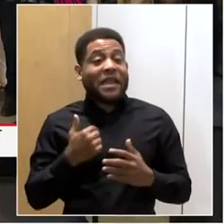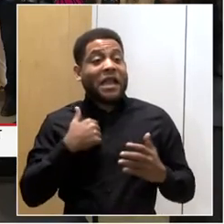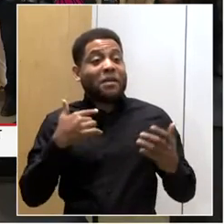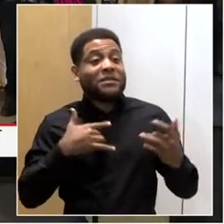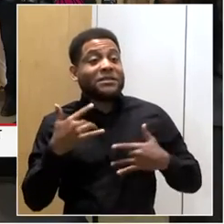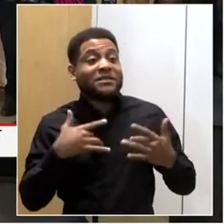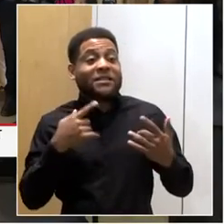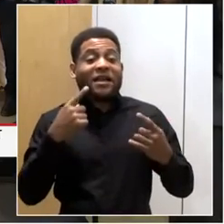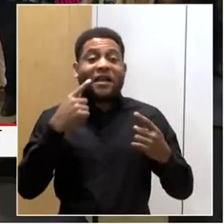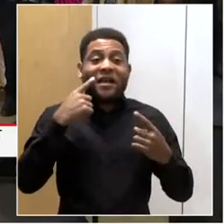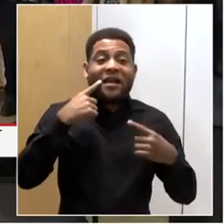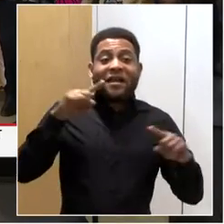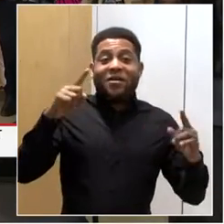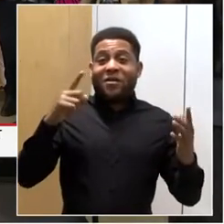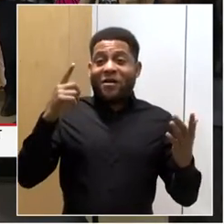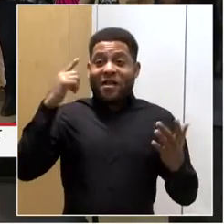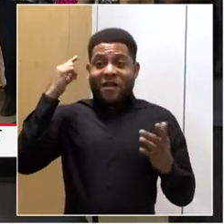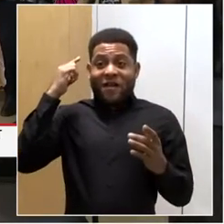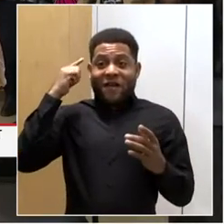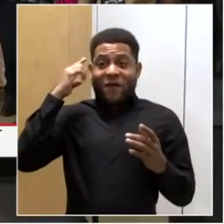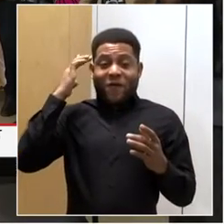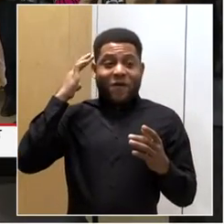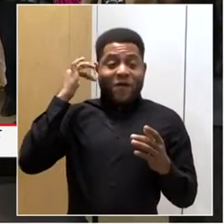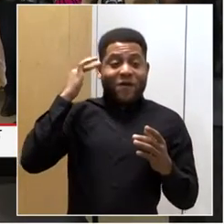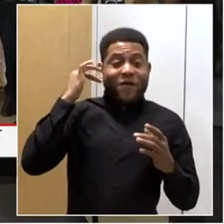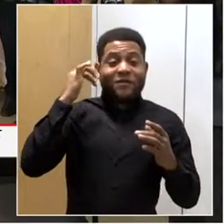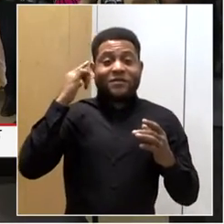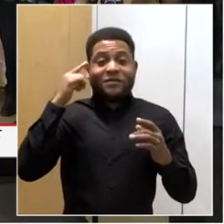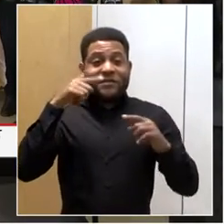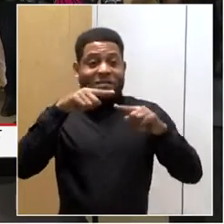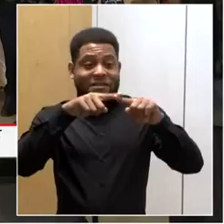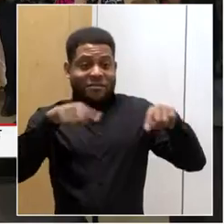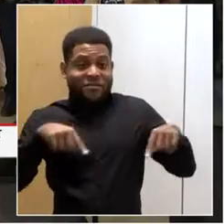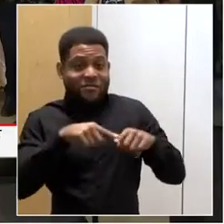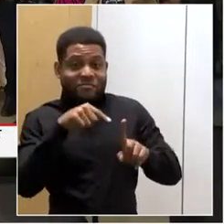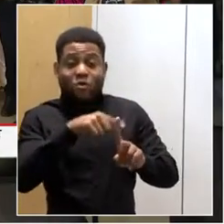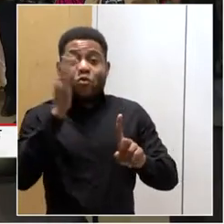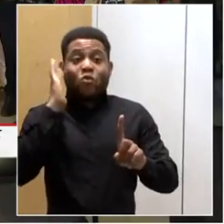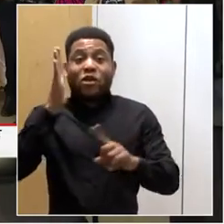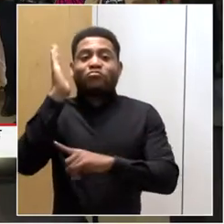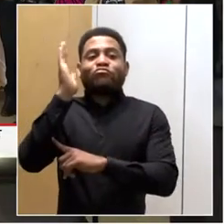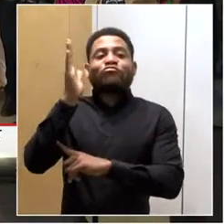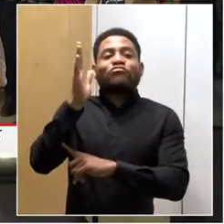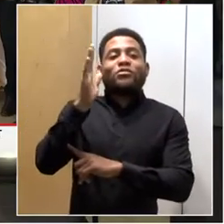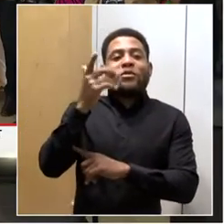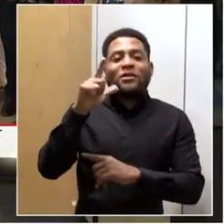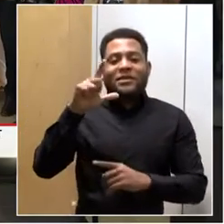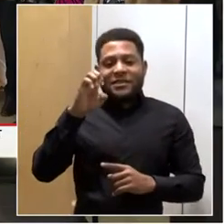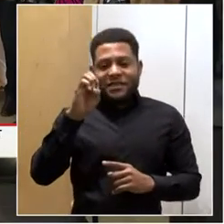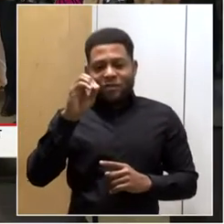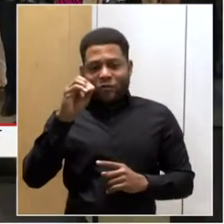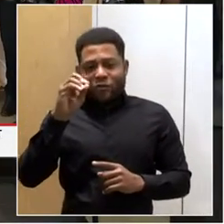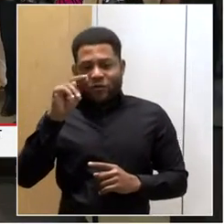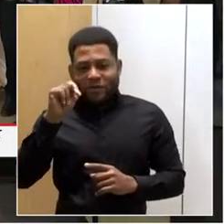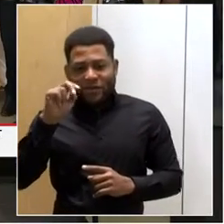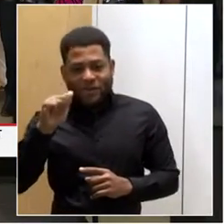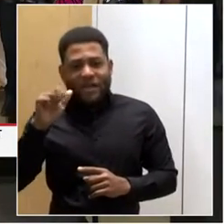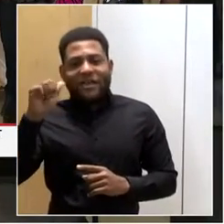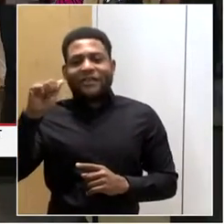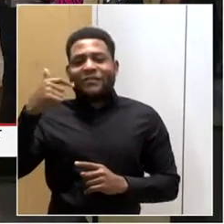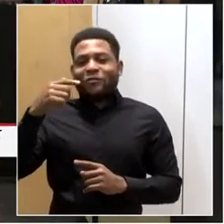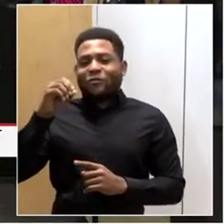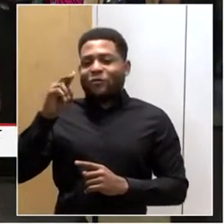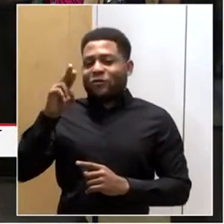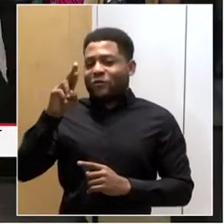Golden Triangle leader who's going to come to speak to you, Leona Aguritis, followed by Councilmember Kenyon McDuffie.